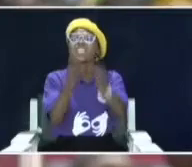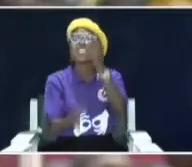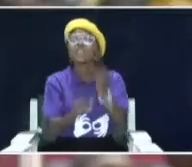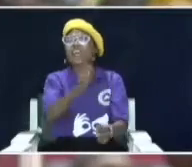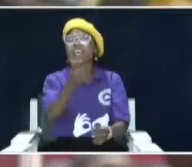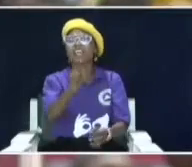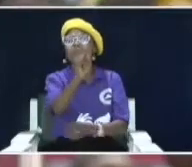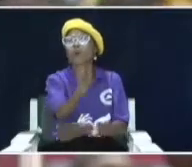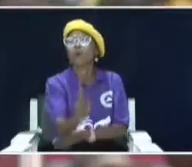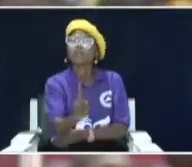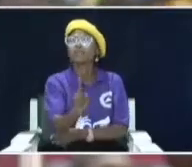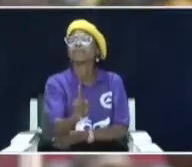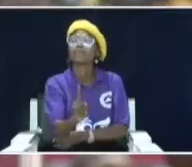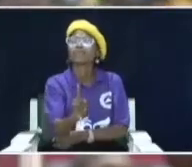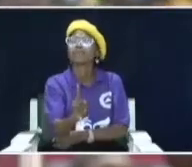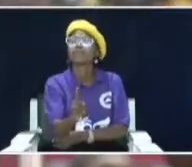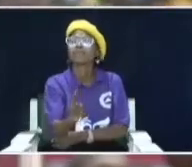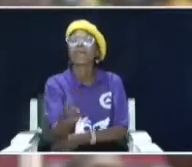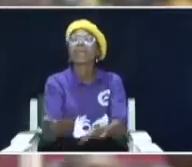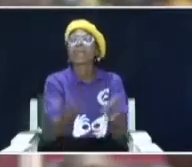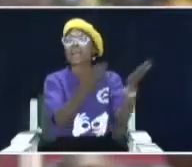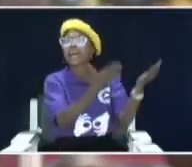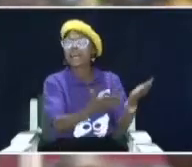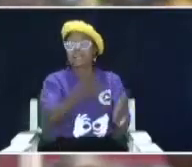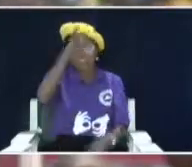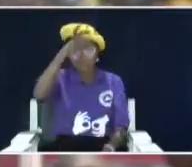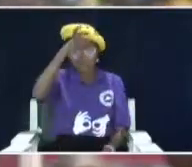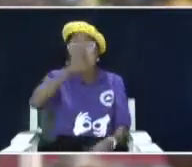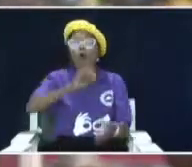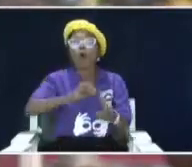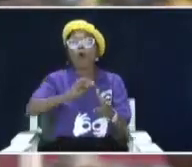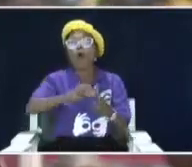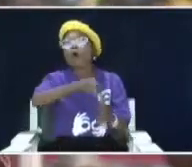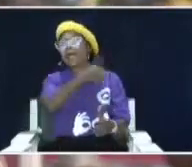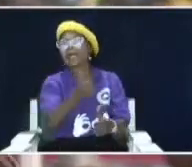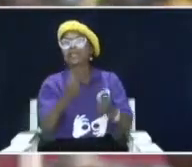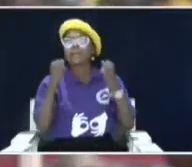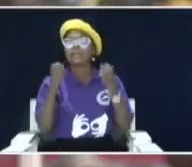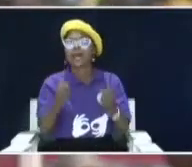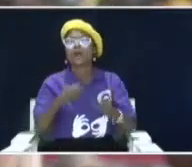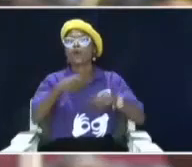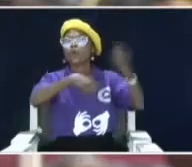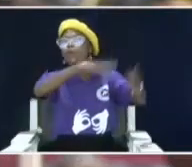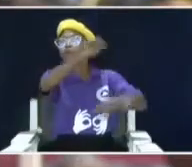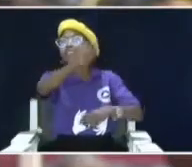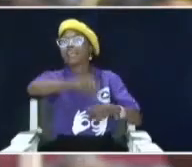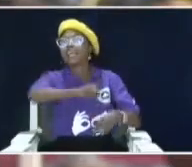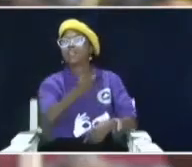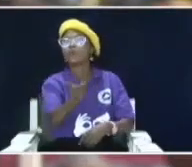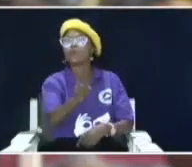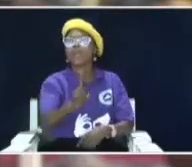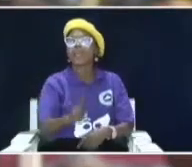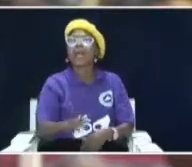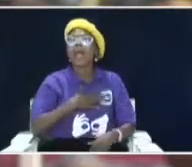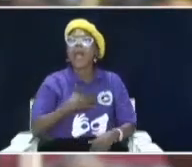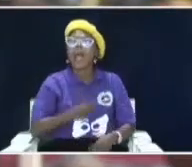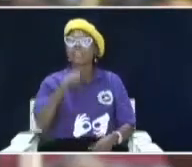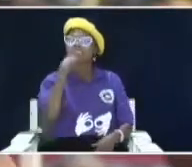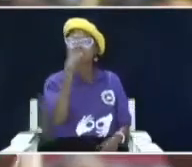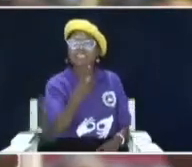anybody carrying demon or any power goes anywhere and mention your name there for